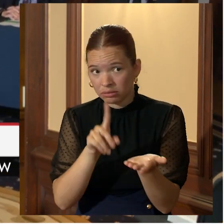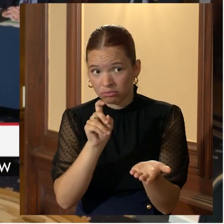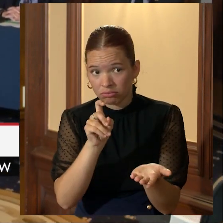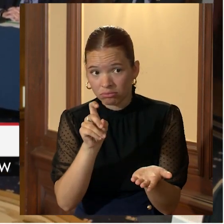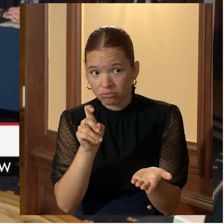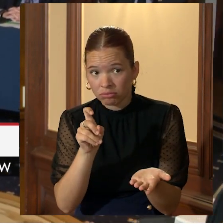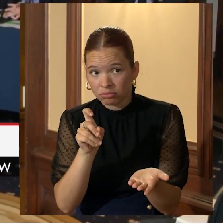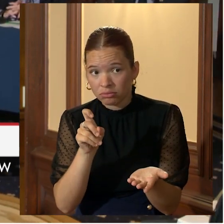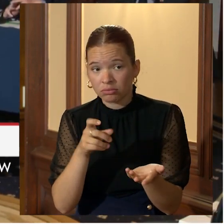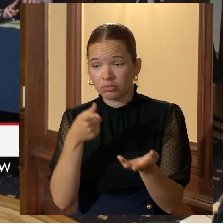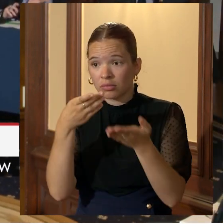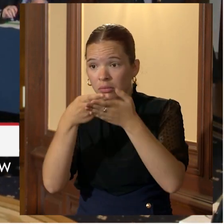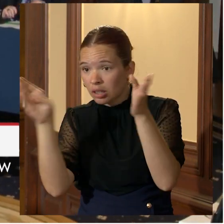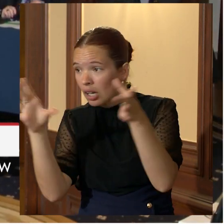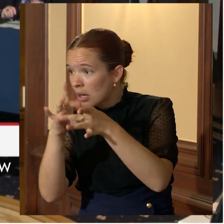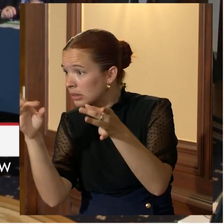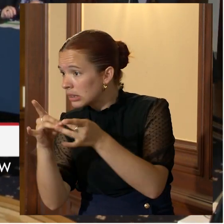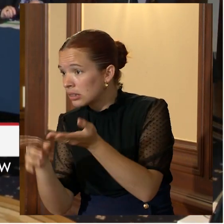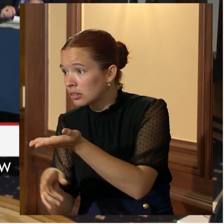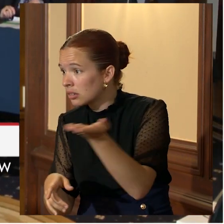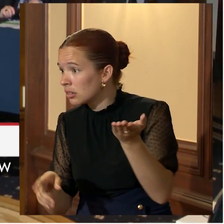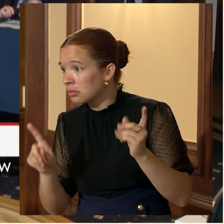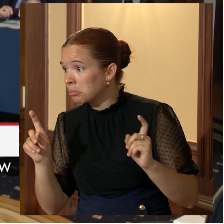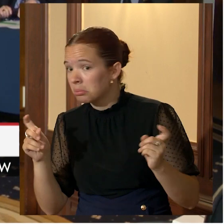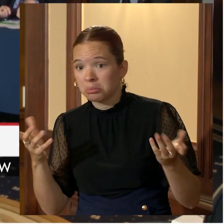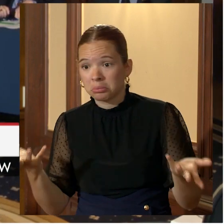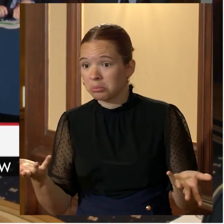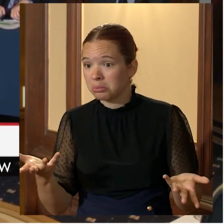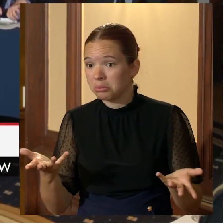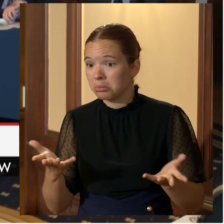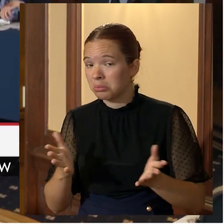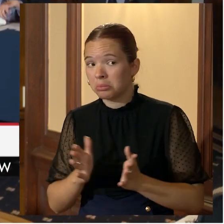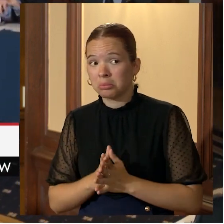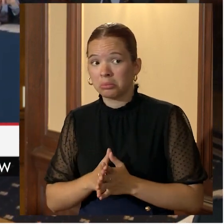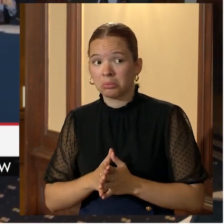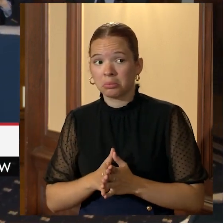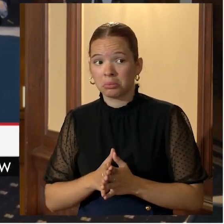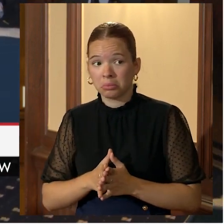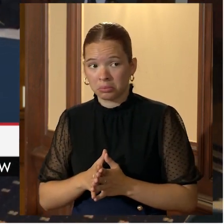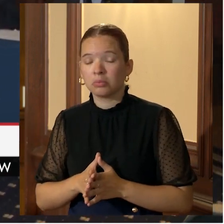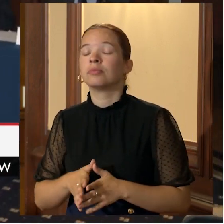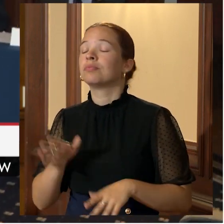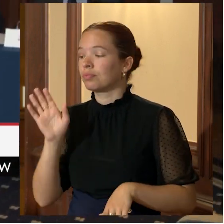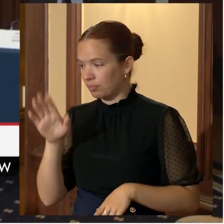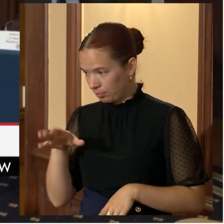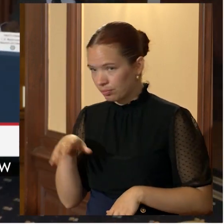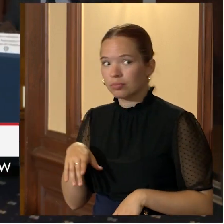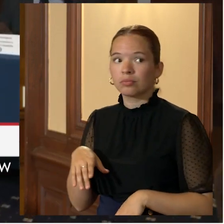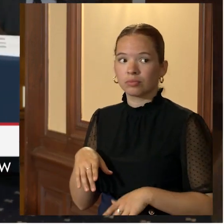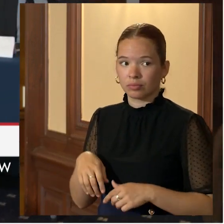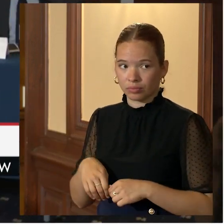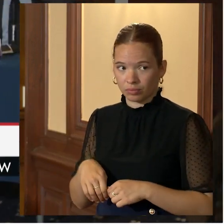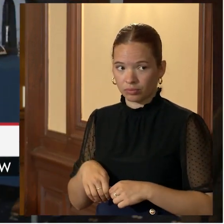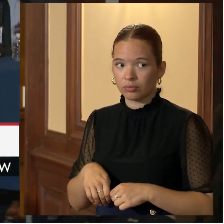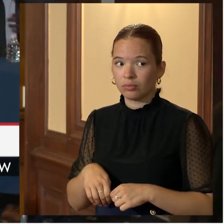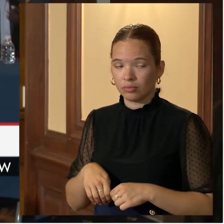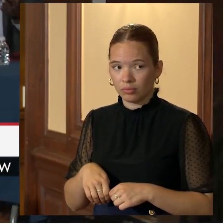commission. I would like to give a brief synopsis or report of what I did in the last couple of years.